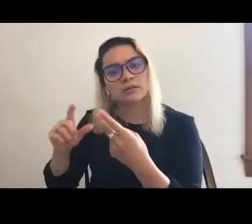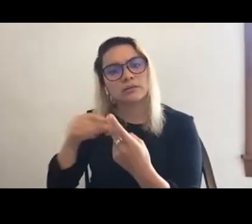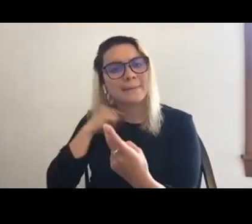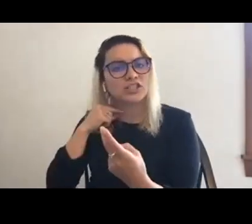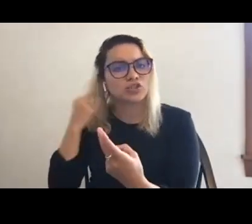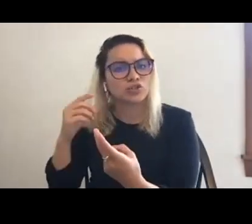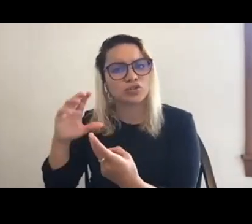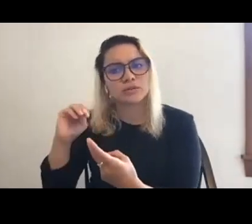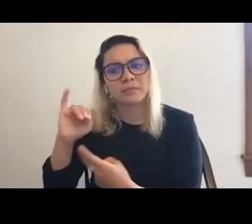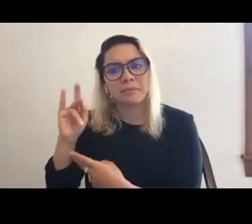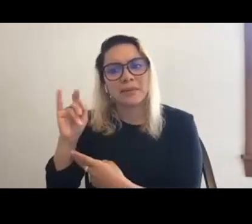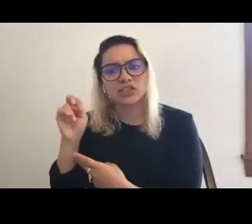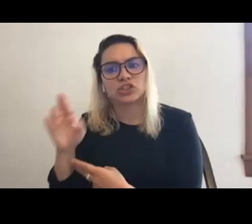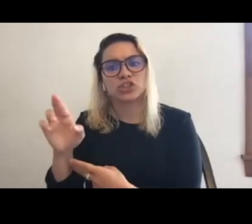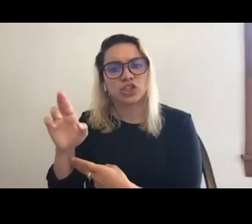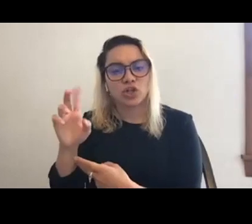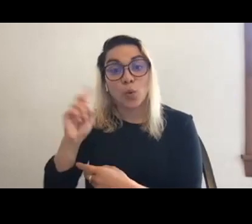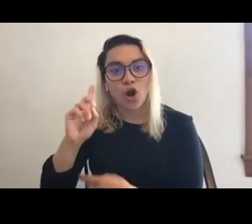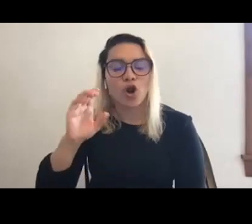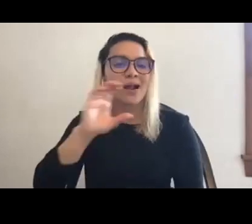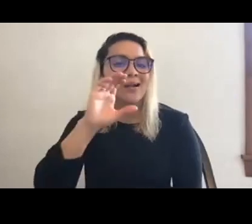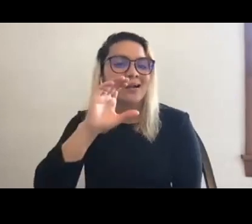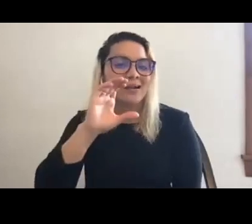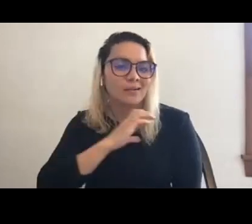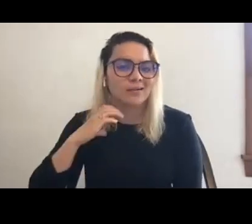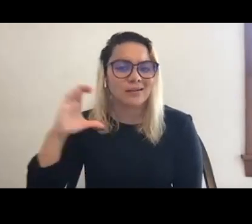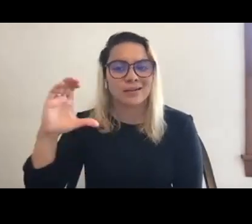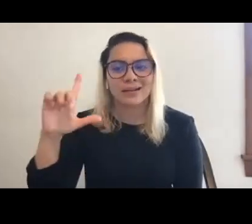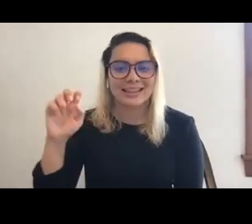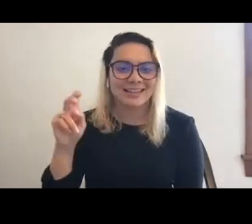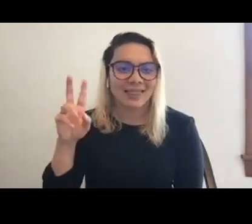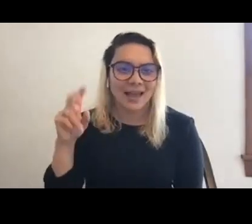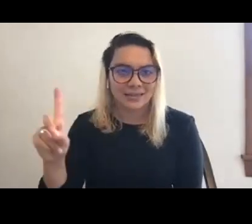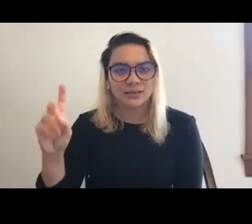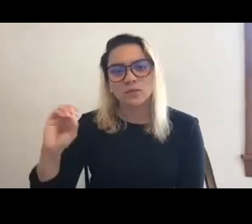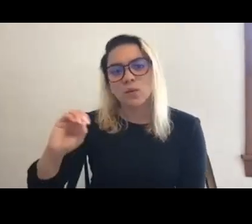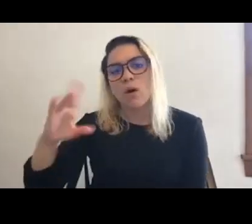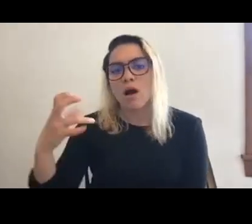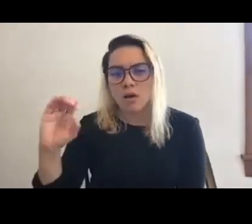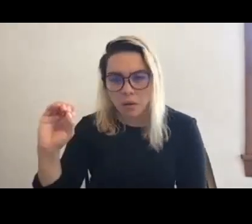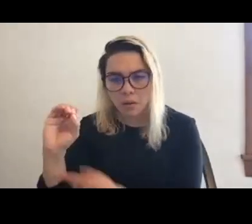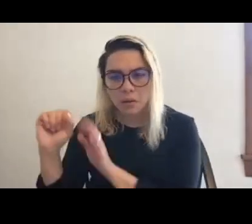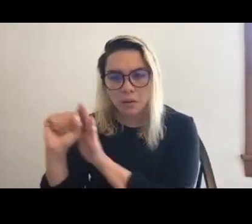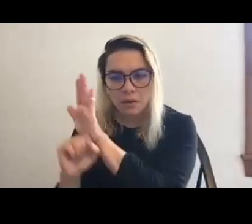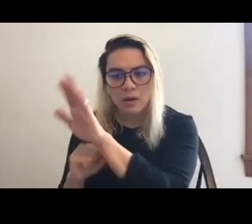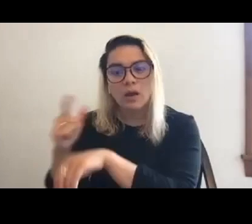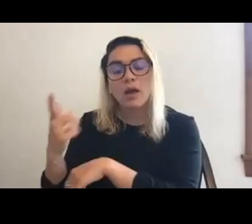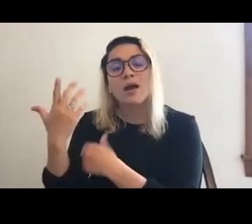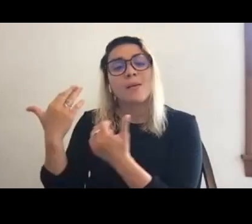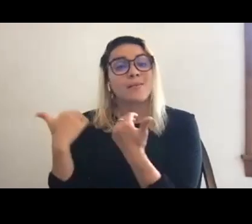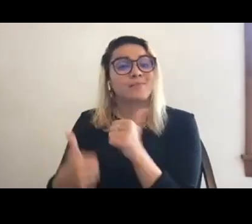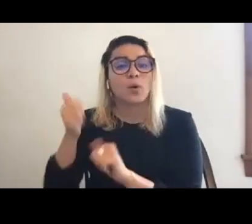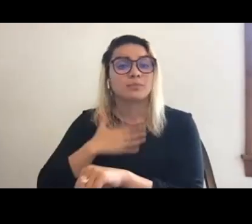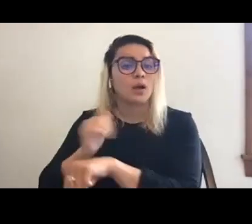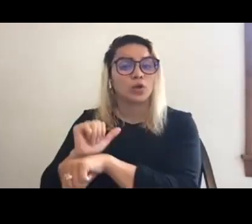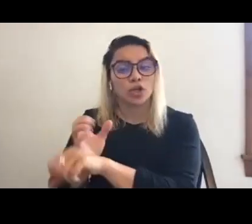in Cleveland, Ohio. And a lot of my work was actually being with families after their loved ones were killed by